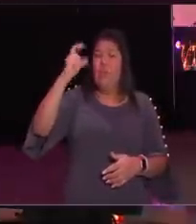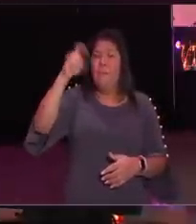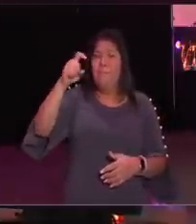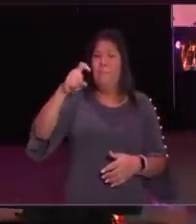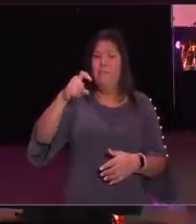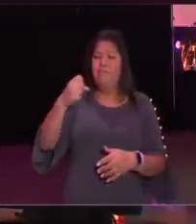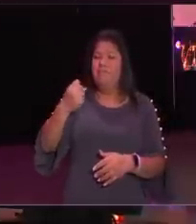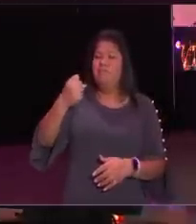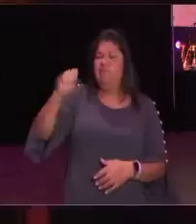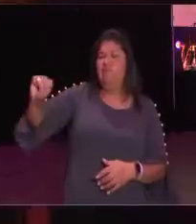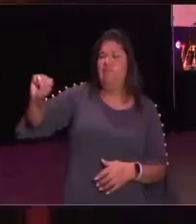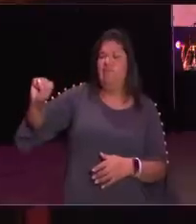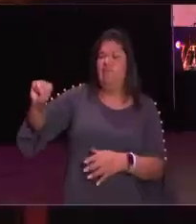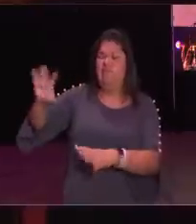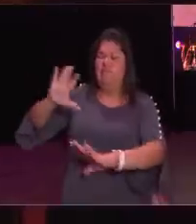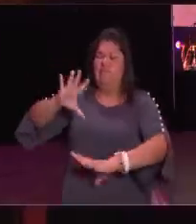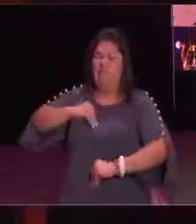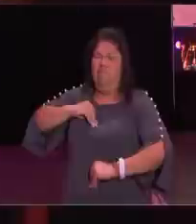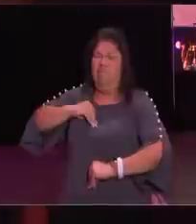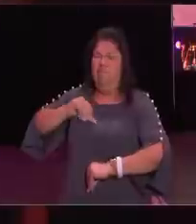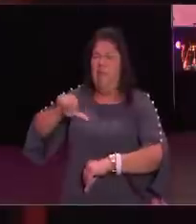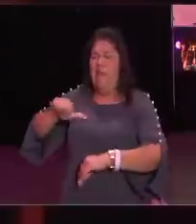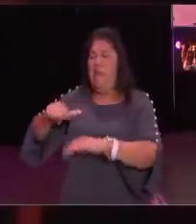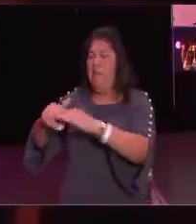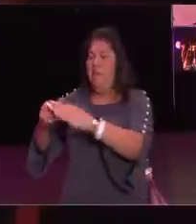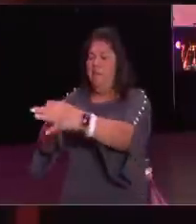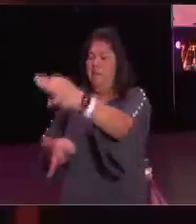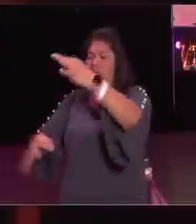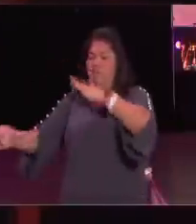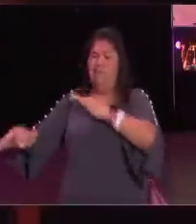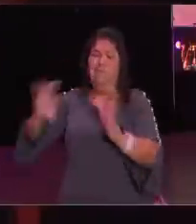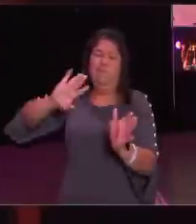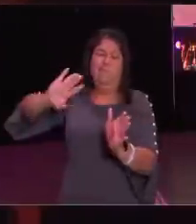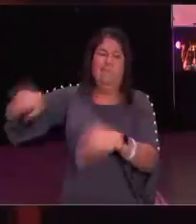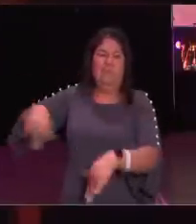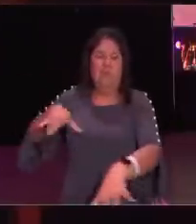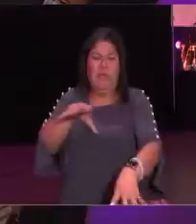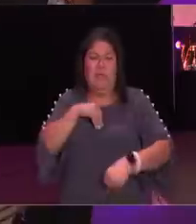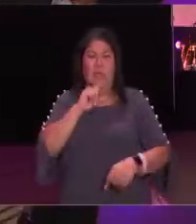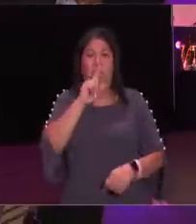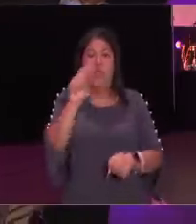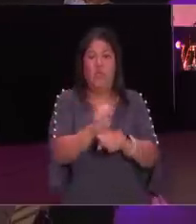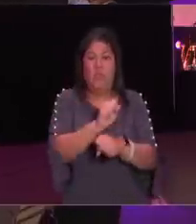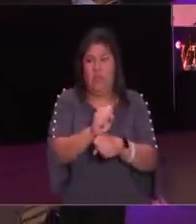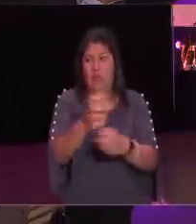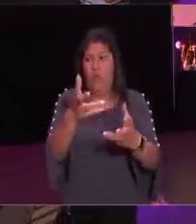must refuse to settle for substitute.